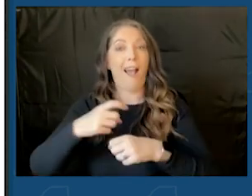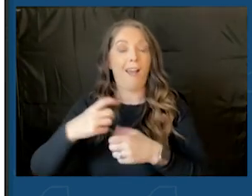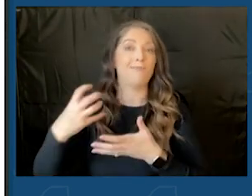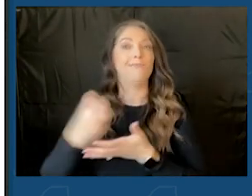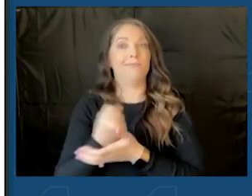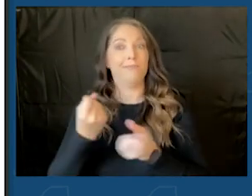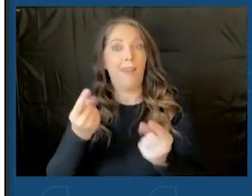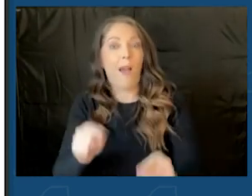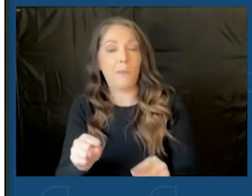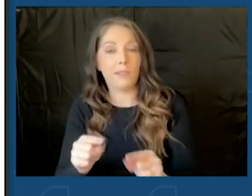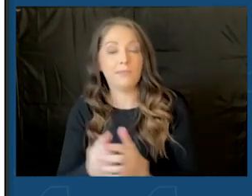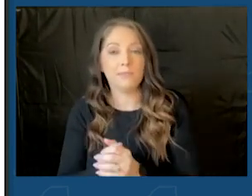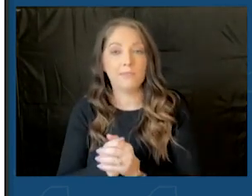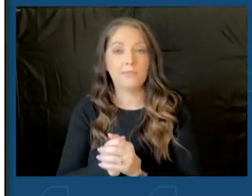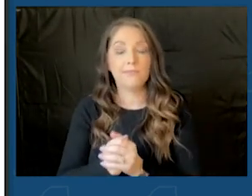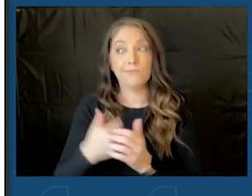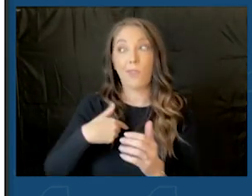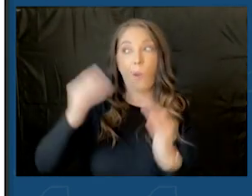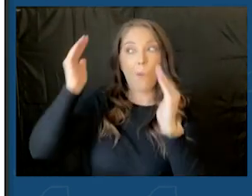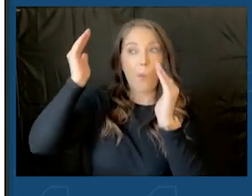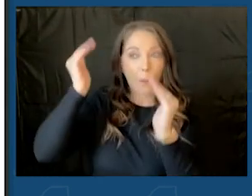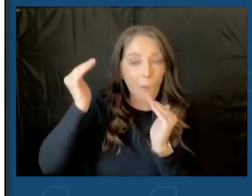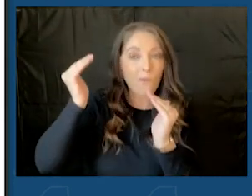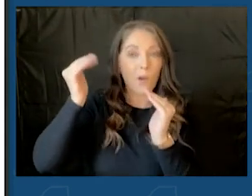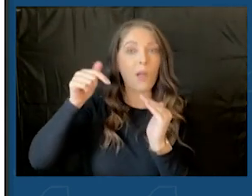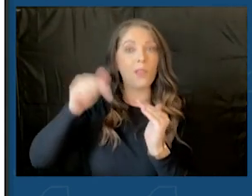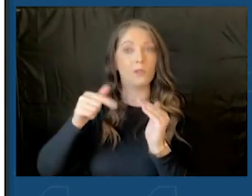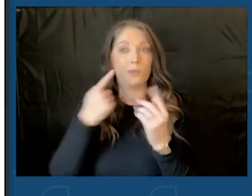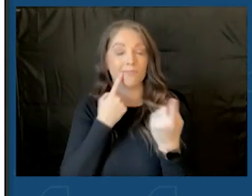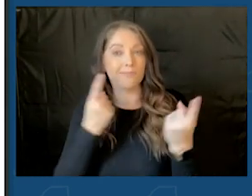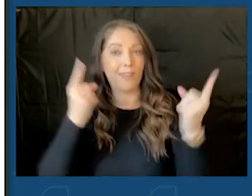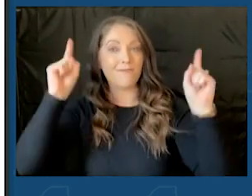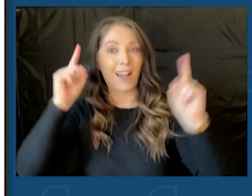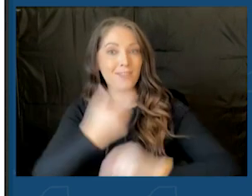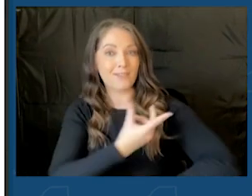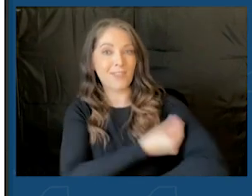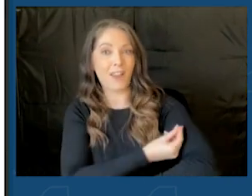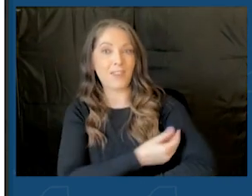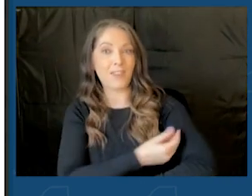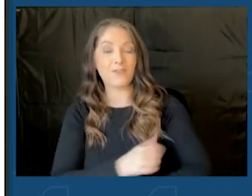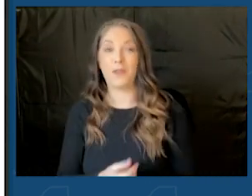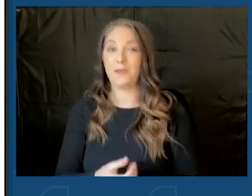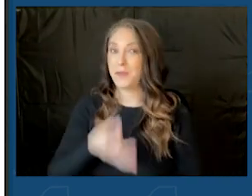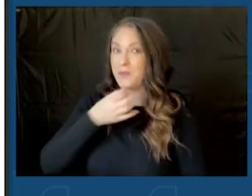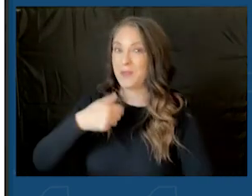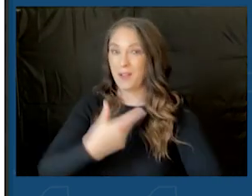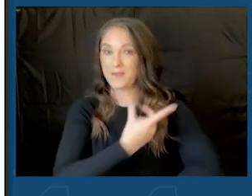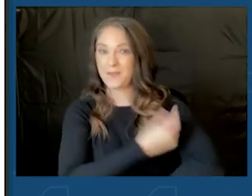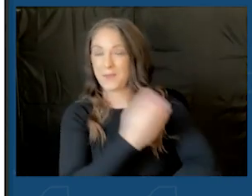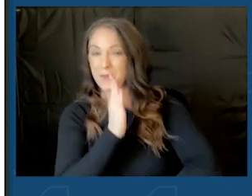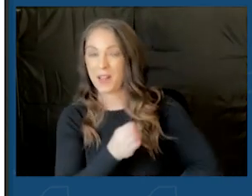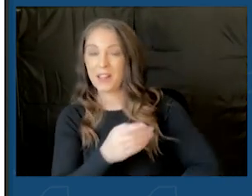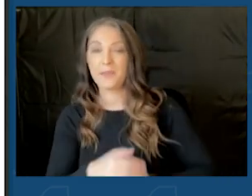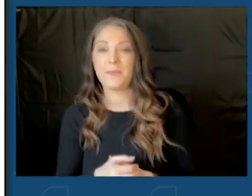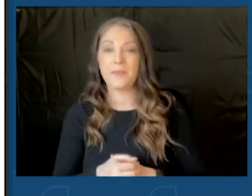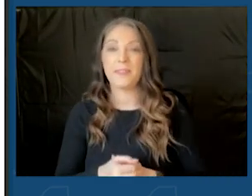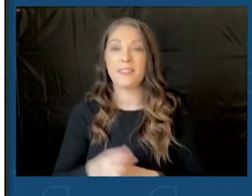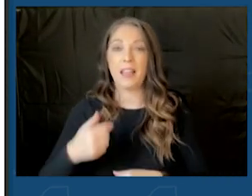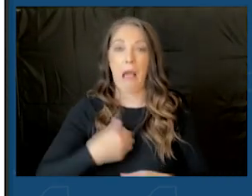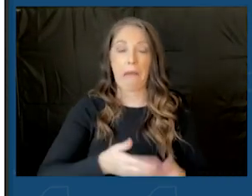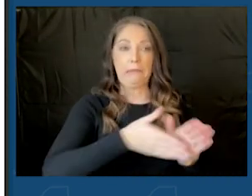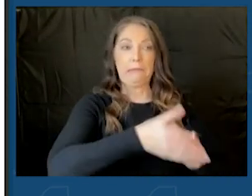an extraordinarily effective booster shot. And so I look forward to getting my shot momentarily, because I do shake a lot of hands. I think